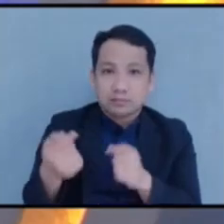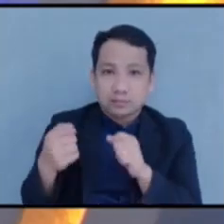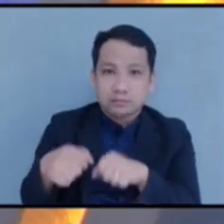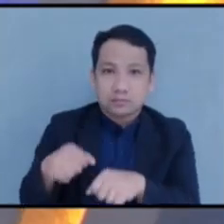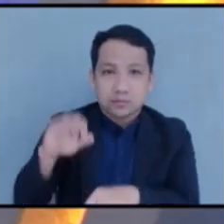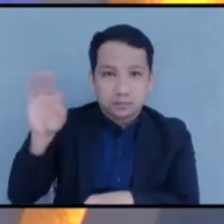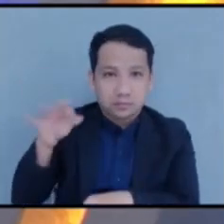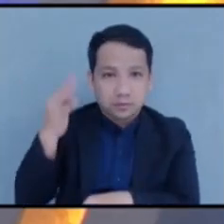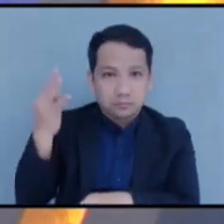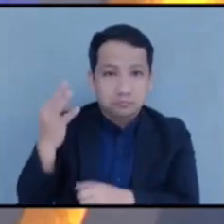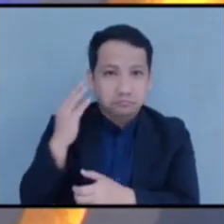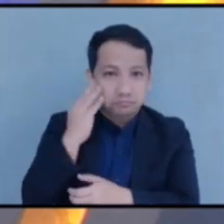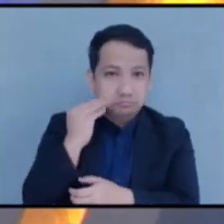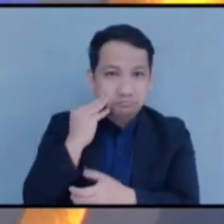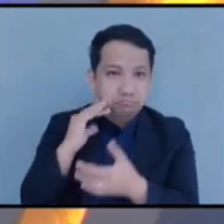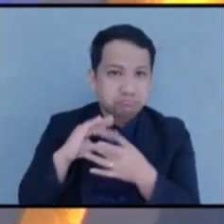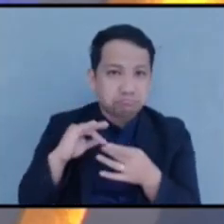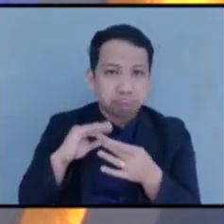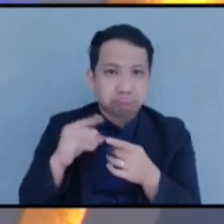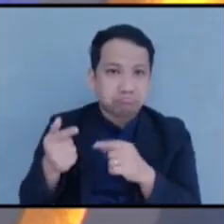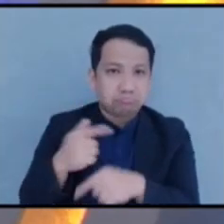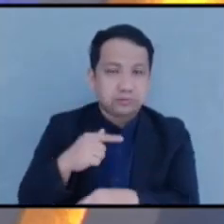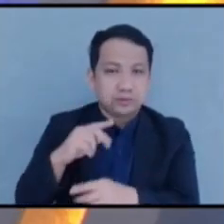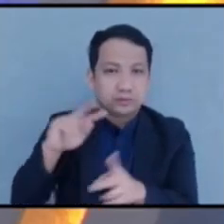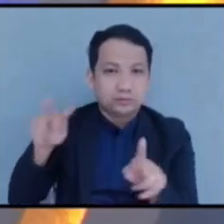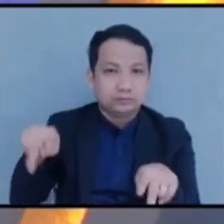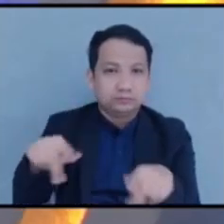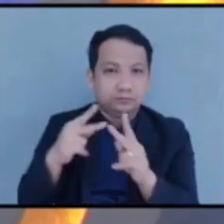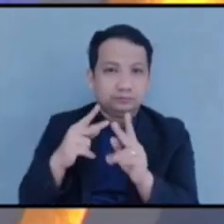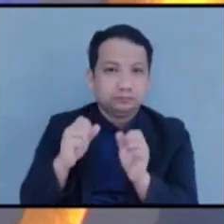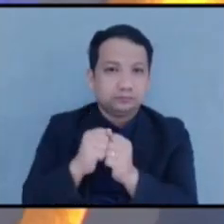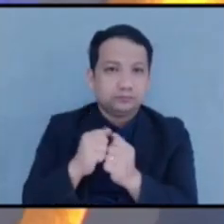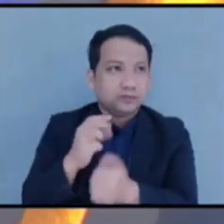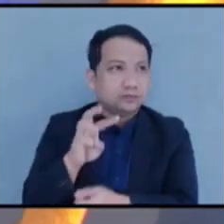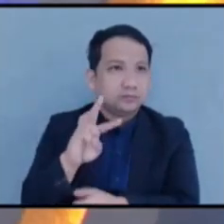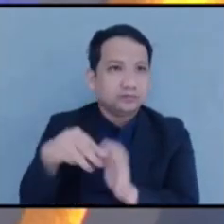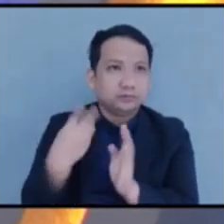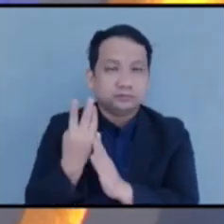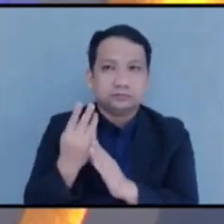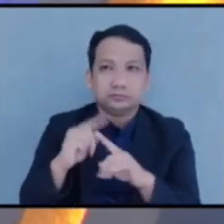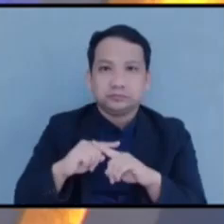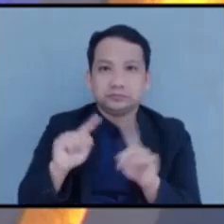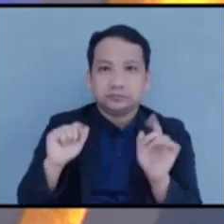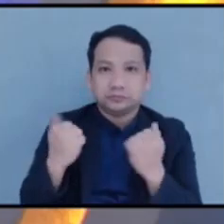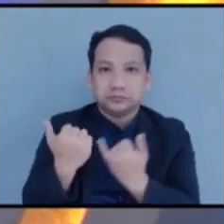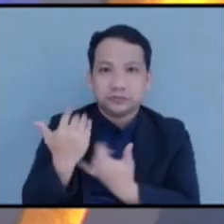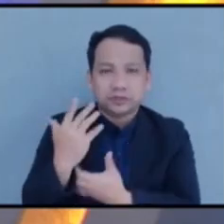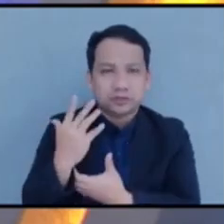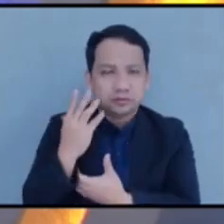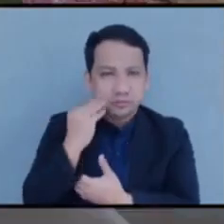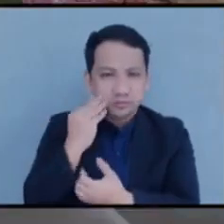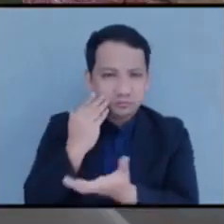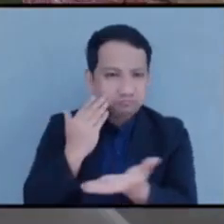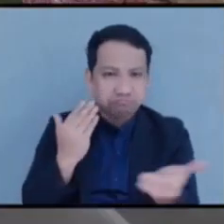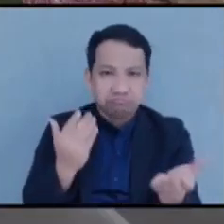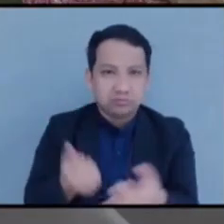your experience in Paris? It's in Europe. I think there's a 6-hour difference there. How was your experience?